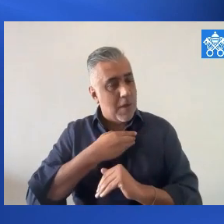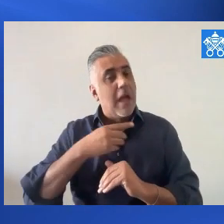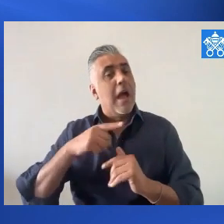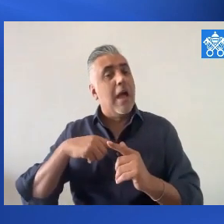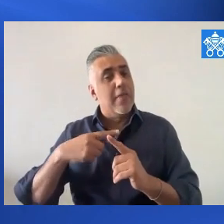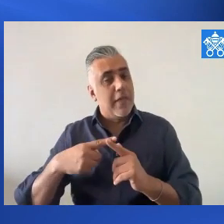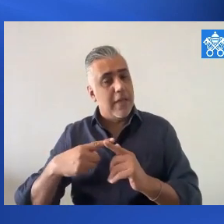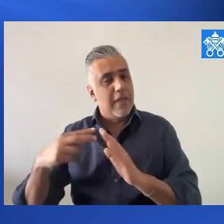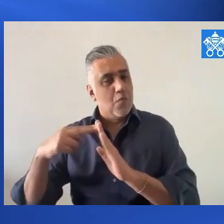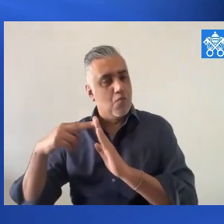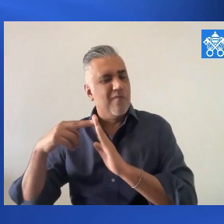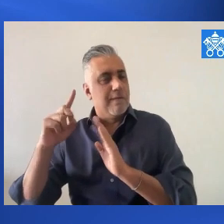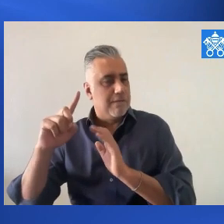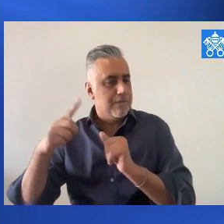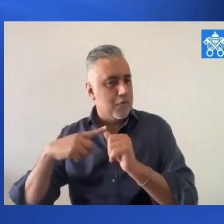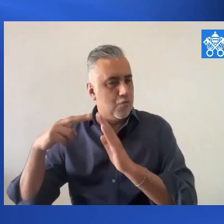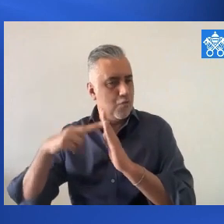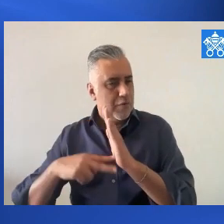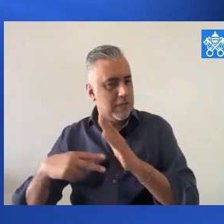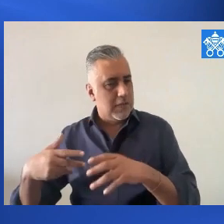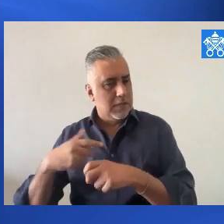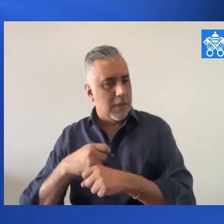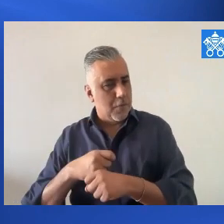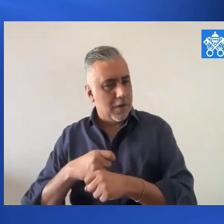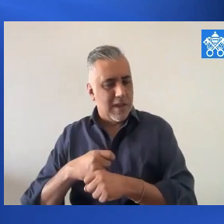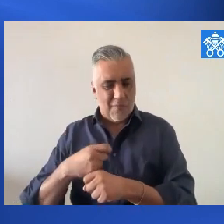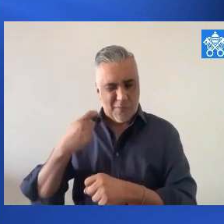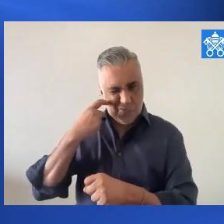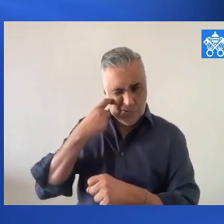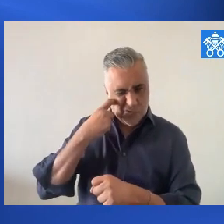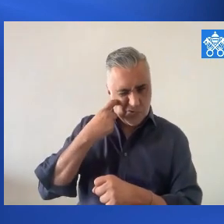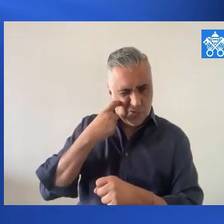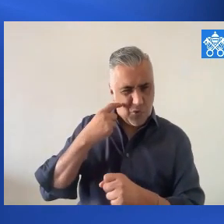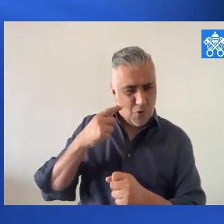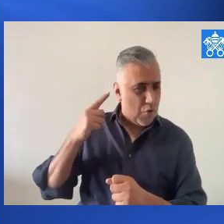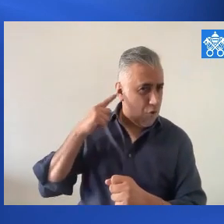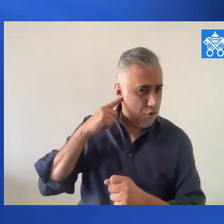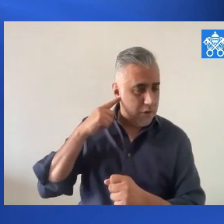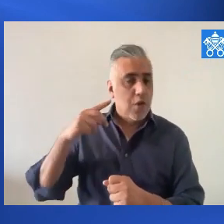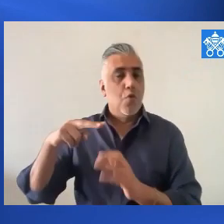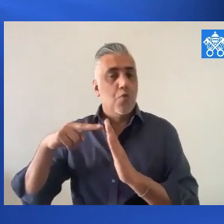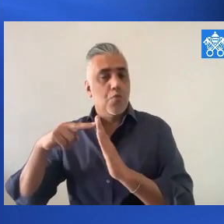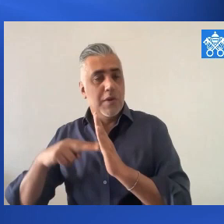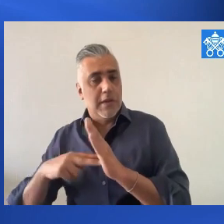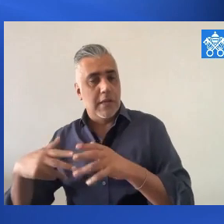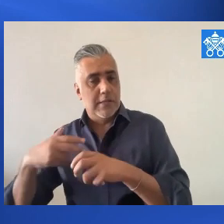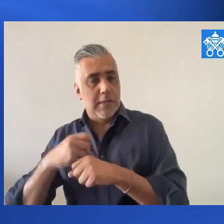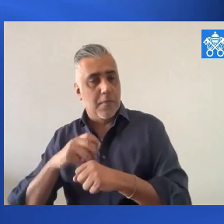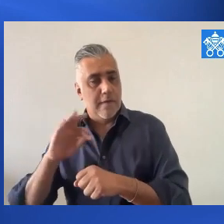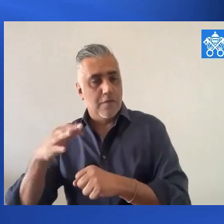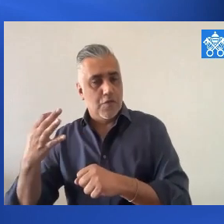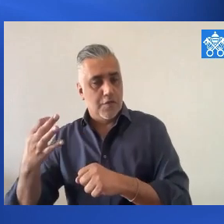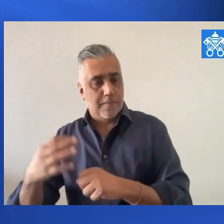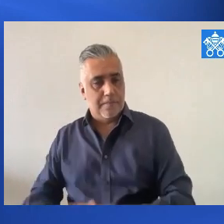reading this to the Pope, and this will be followed now. She will read the summary of this catechesis we've just heard, a brief